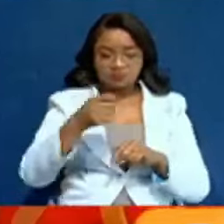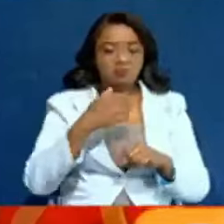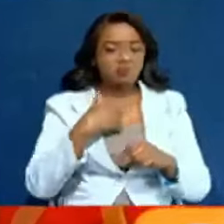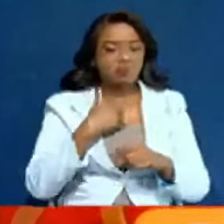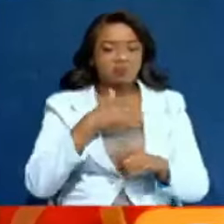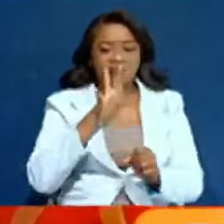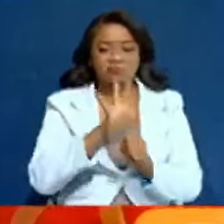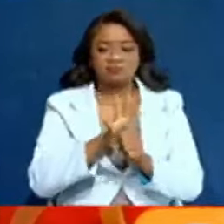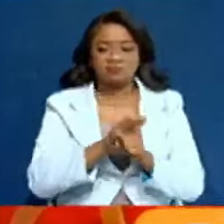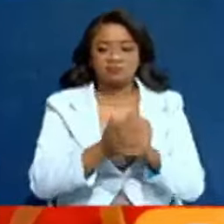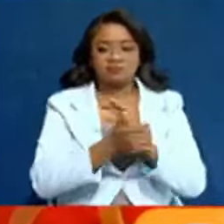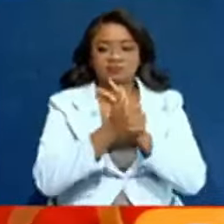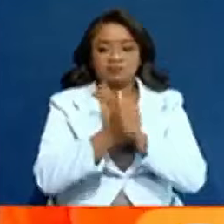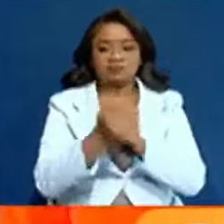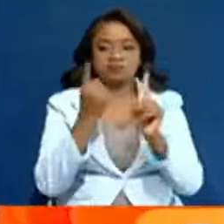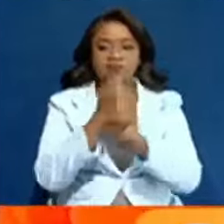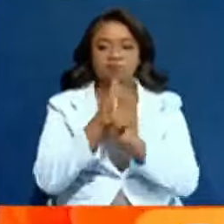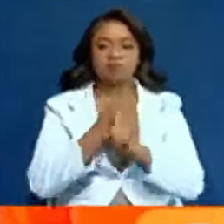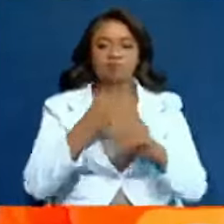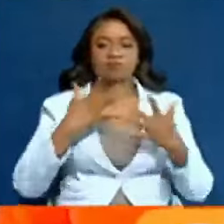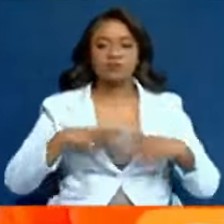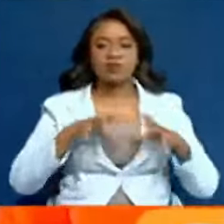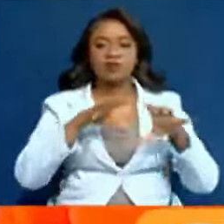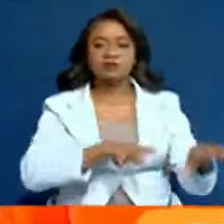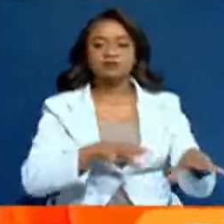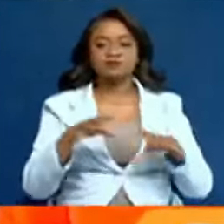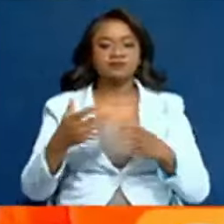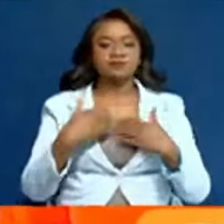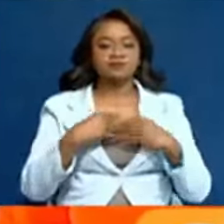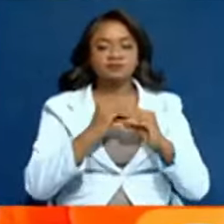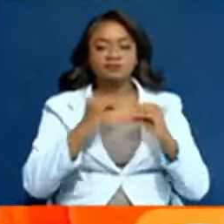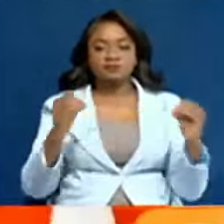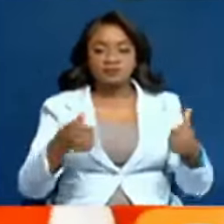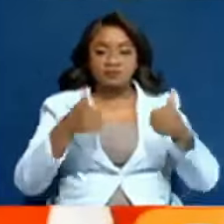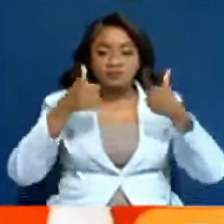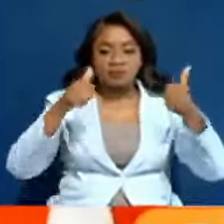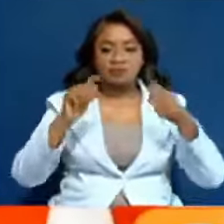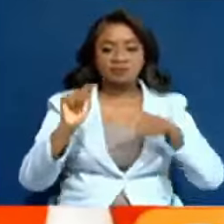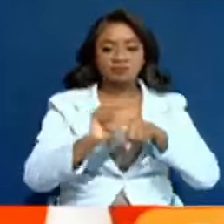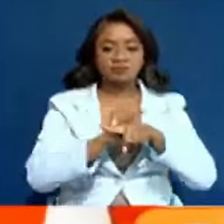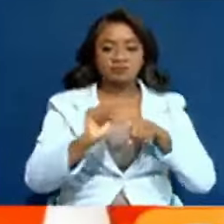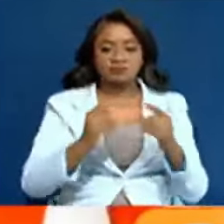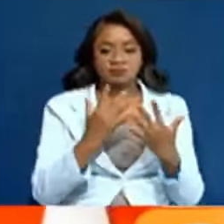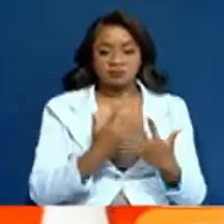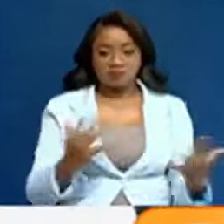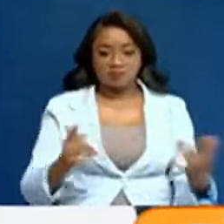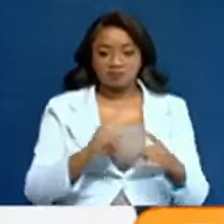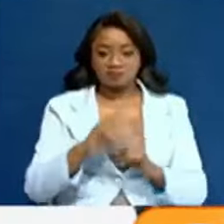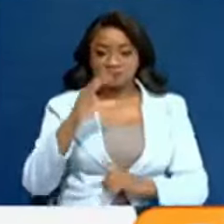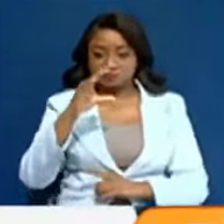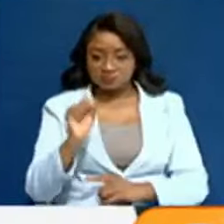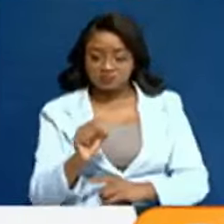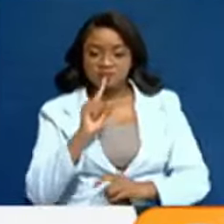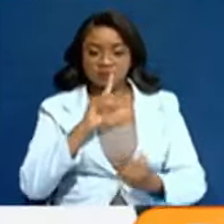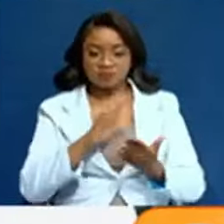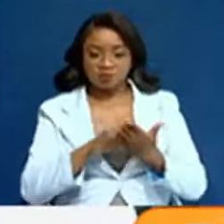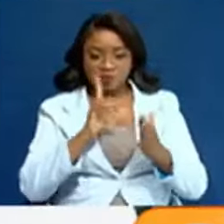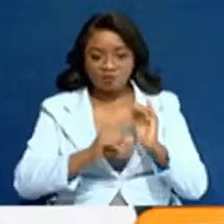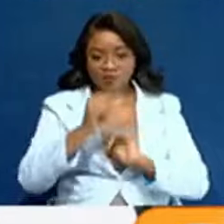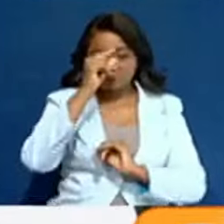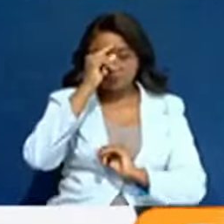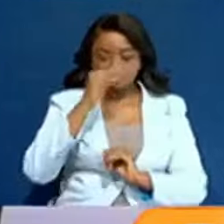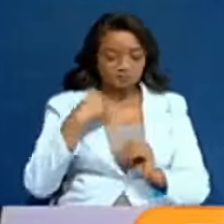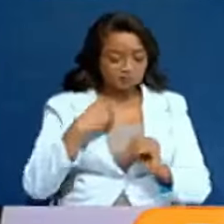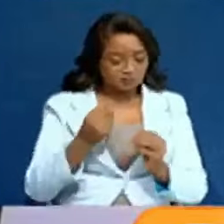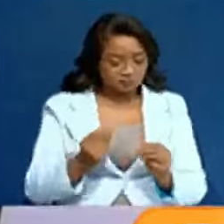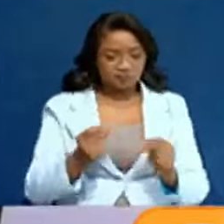federations. Athletes are suffering in training with no proper training facilities. Murkomen assured that the government will be fully involved in investing in